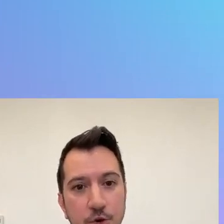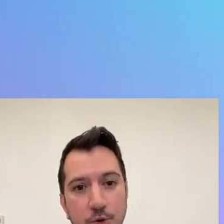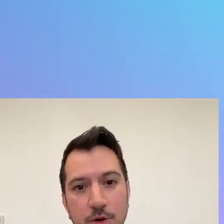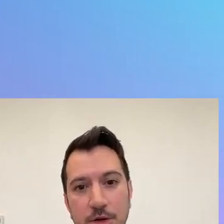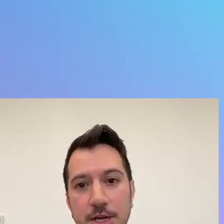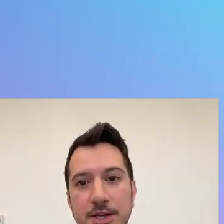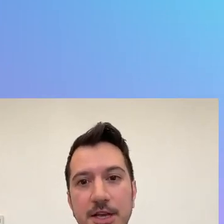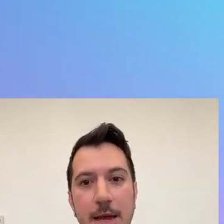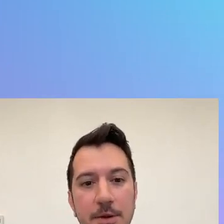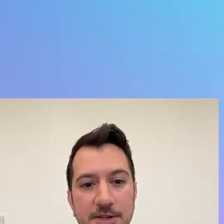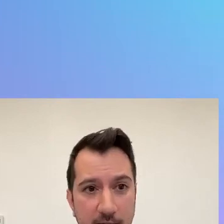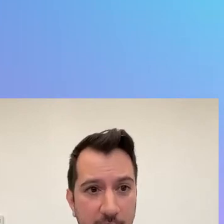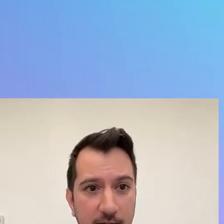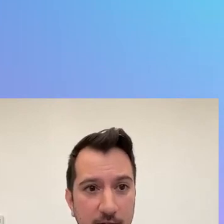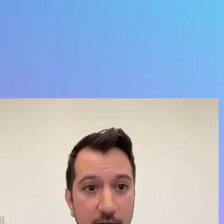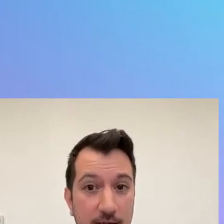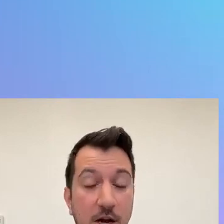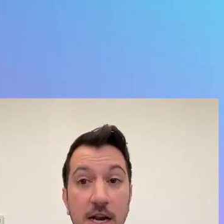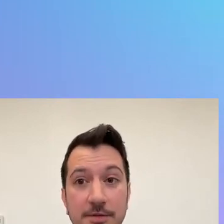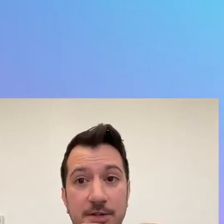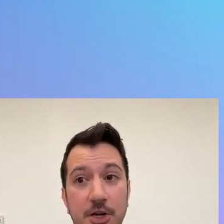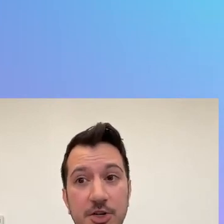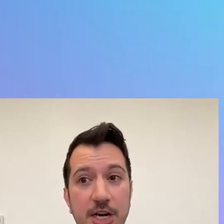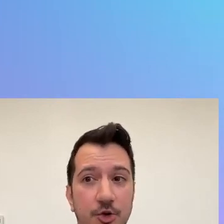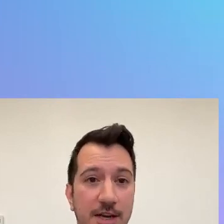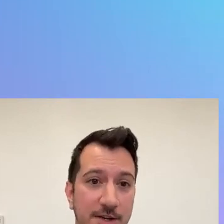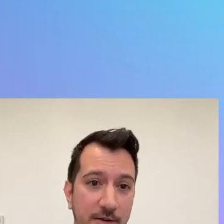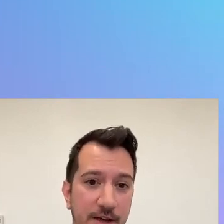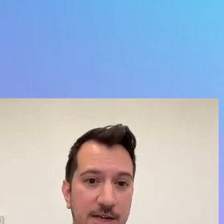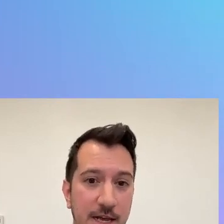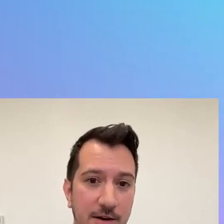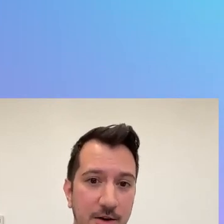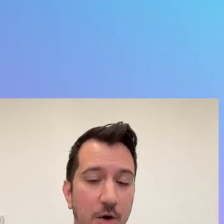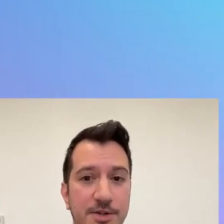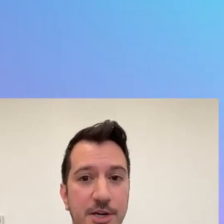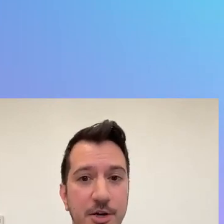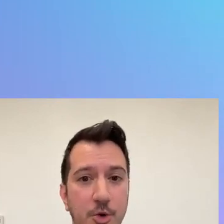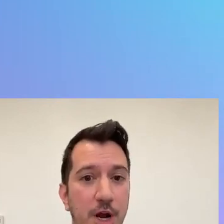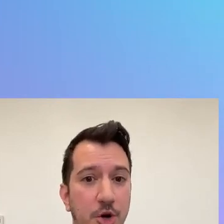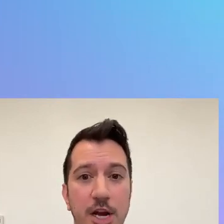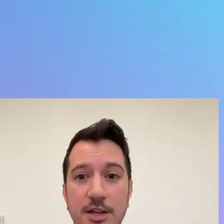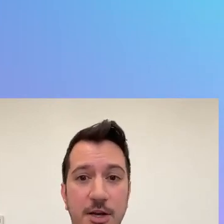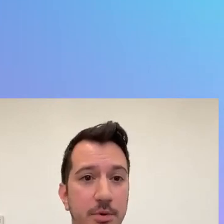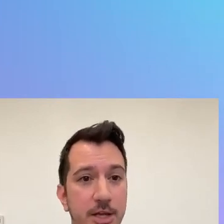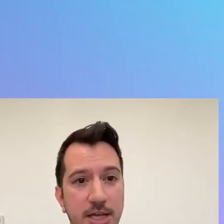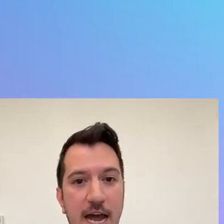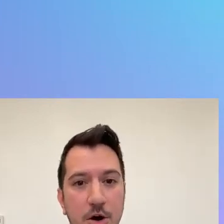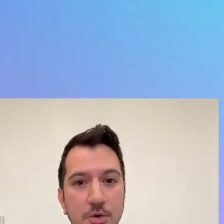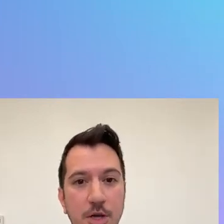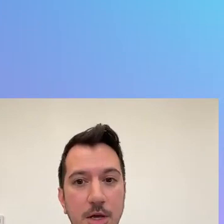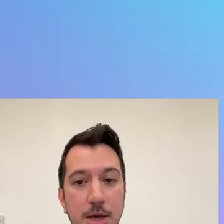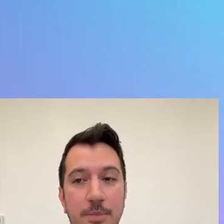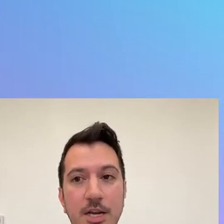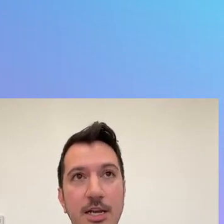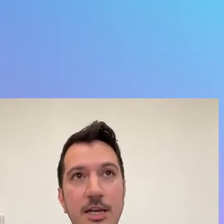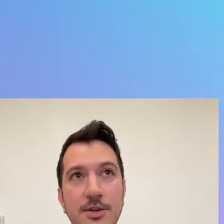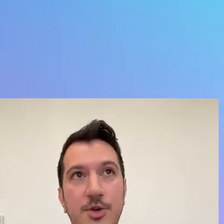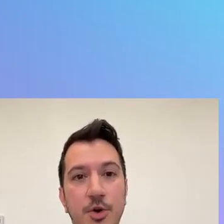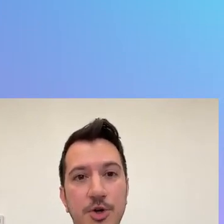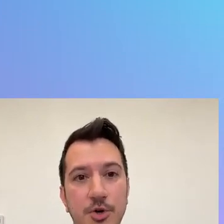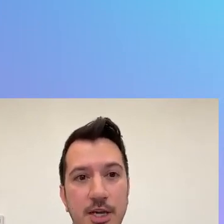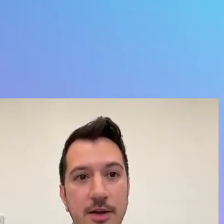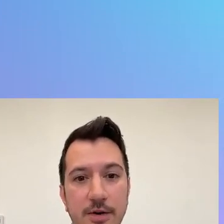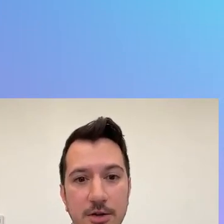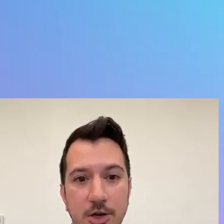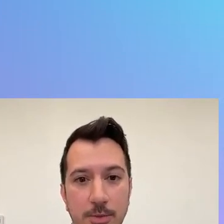the hue into the APCA. It's not going to have such a drastic effect that all of a sudden red green is completely out, but it is